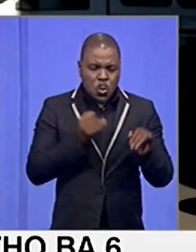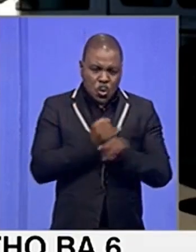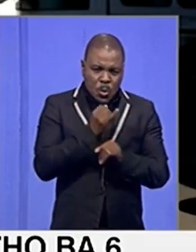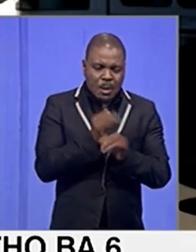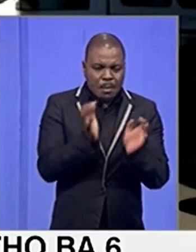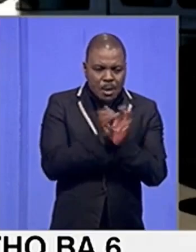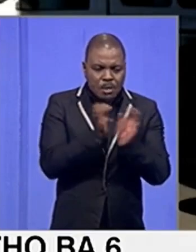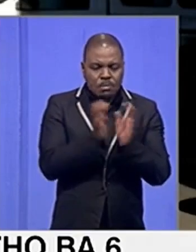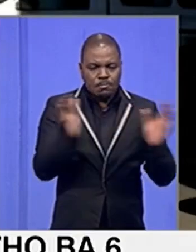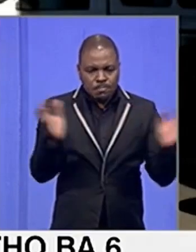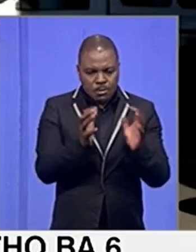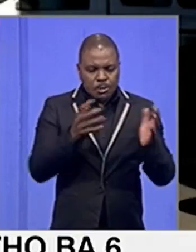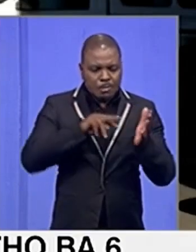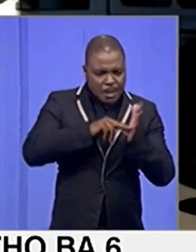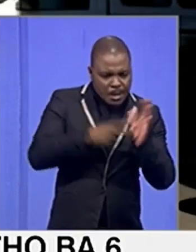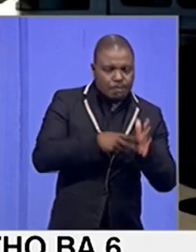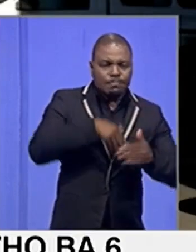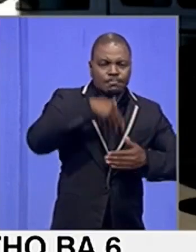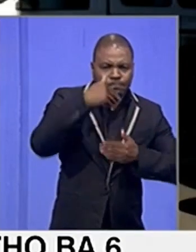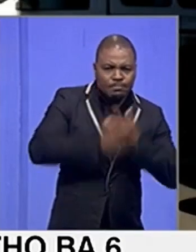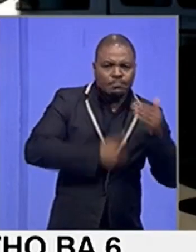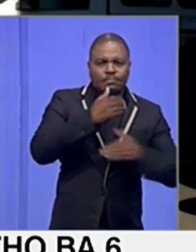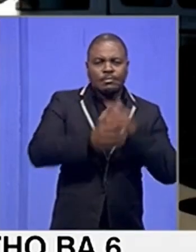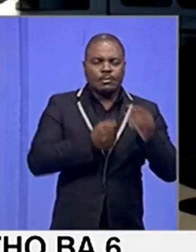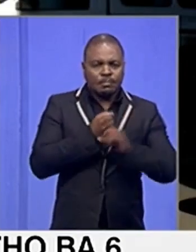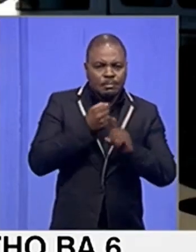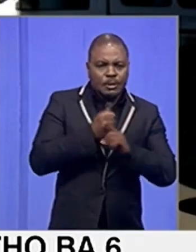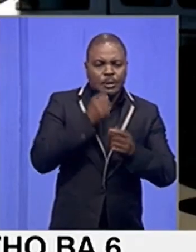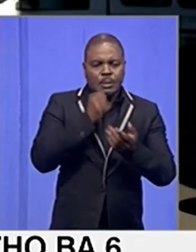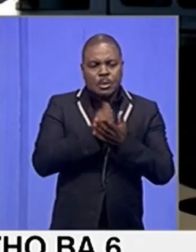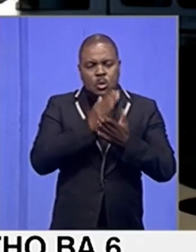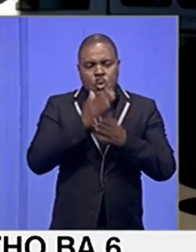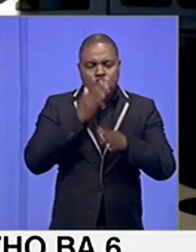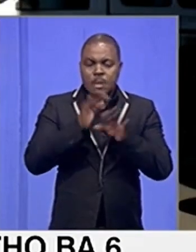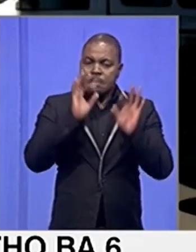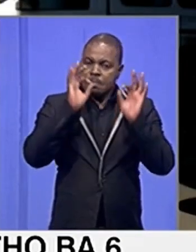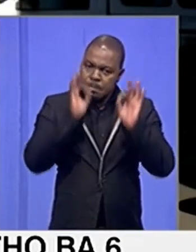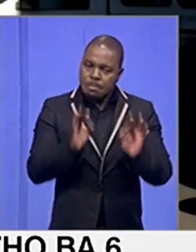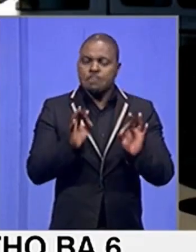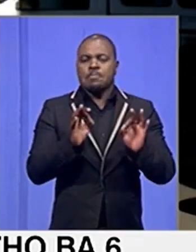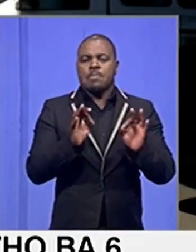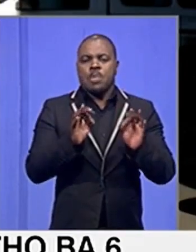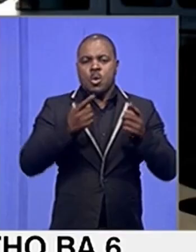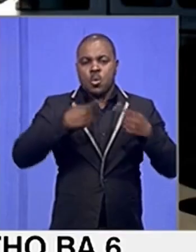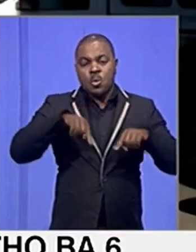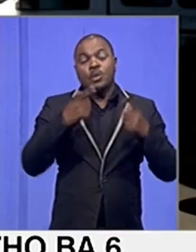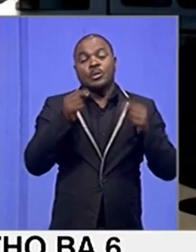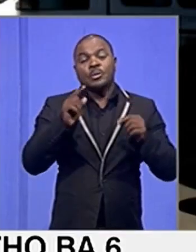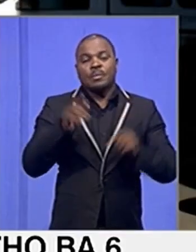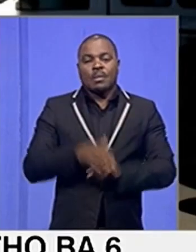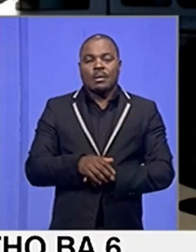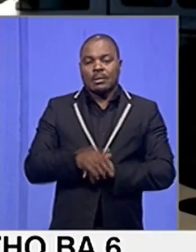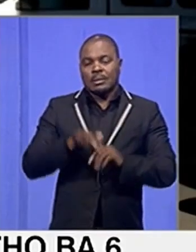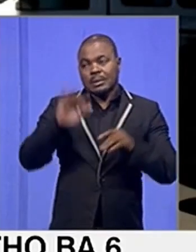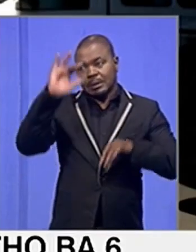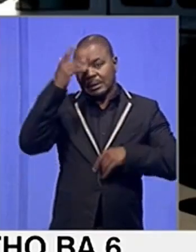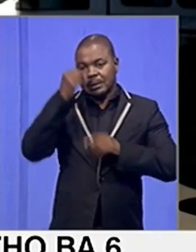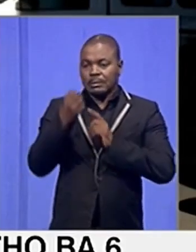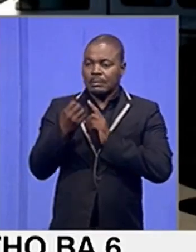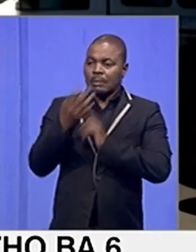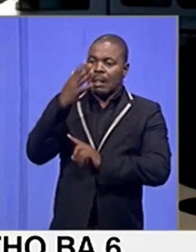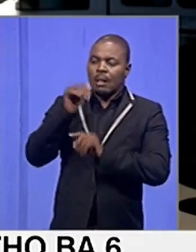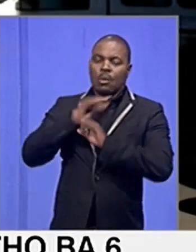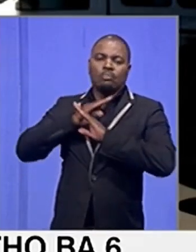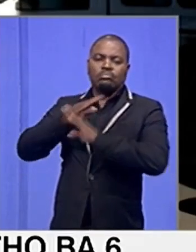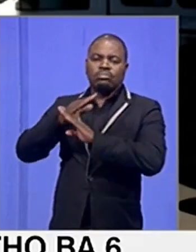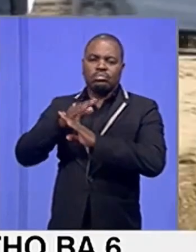ba ikarabelang tsa bophelo bo botle o netefatsa hore re tsa bosebetsi wa rona ka magabane o ka thibela ditshwaetso tse e le gore di